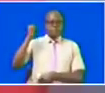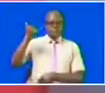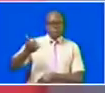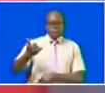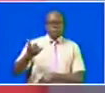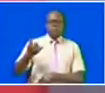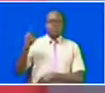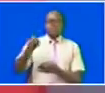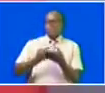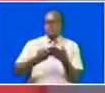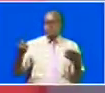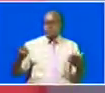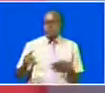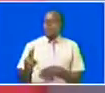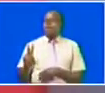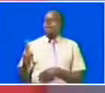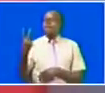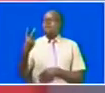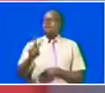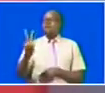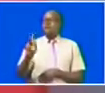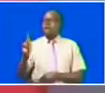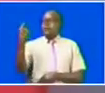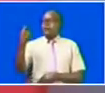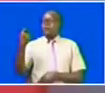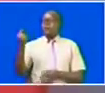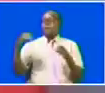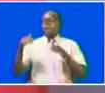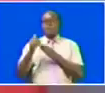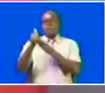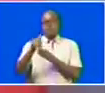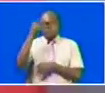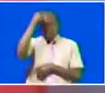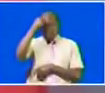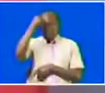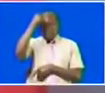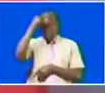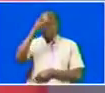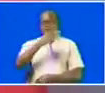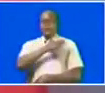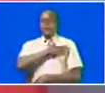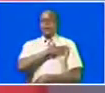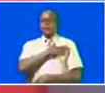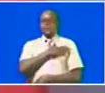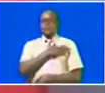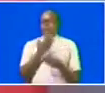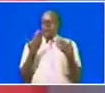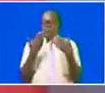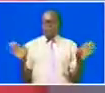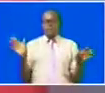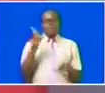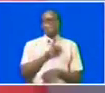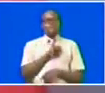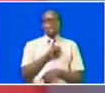This week's remarks by Ford Kenya Party leader Moses Wetangula that the National Super Alliance, NASA, is as good as dead has